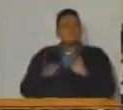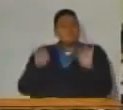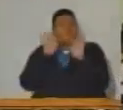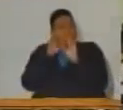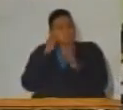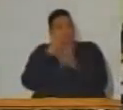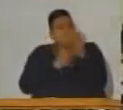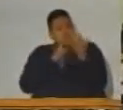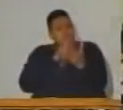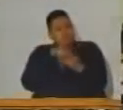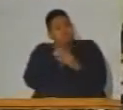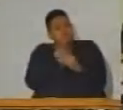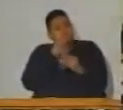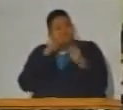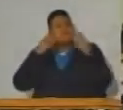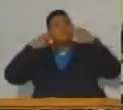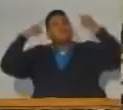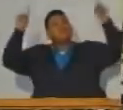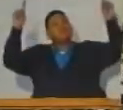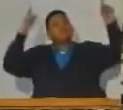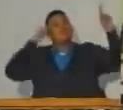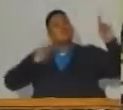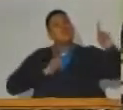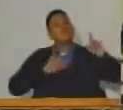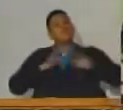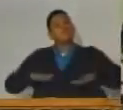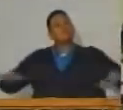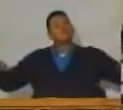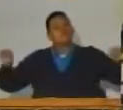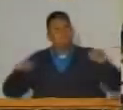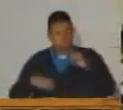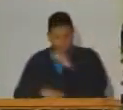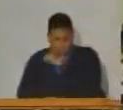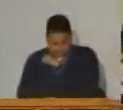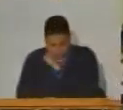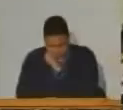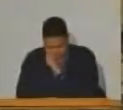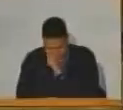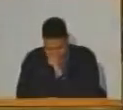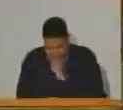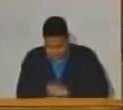in securing a prosperous future for our children.